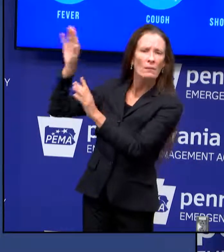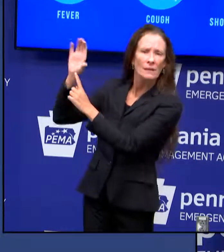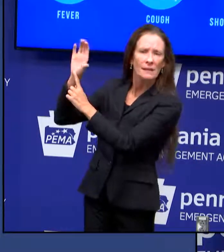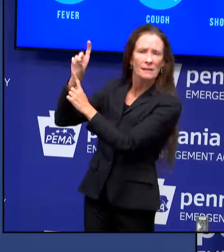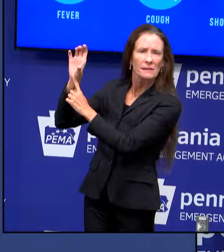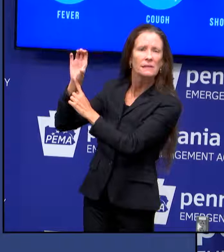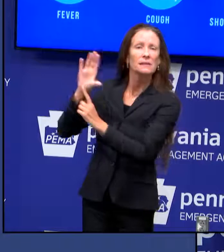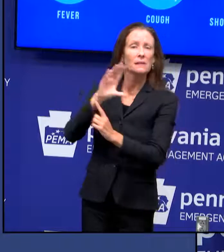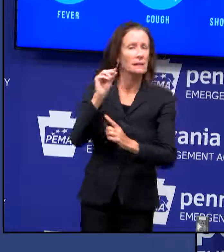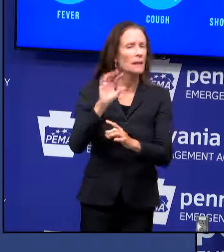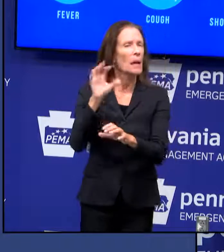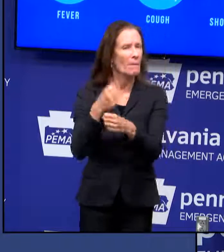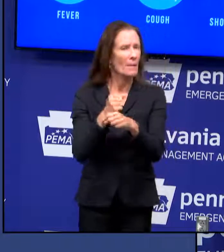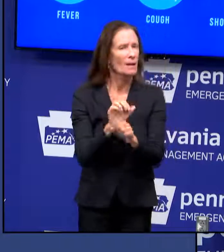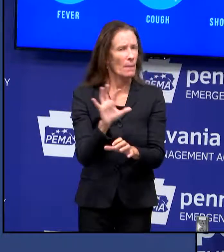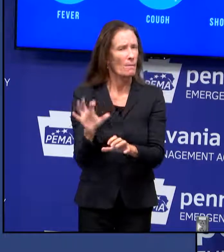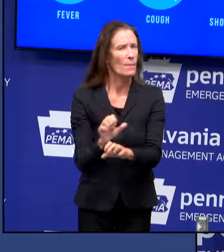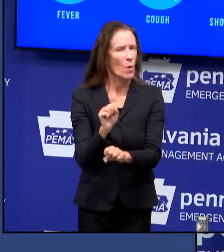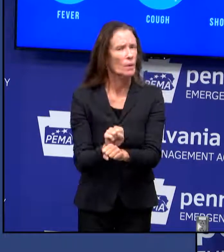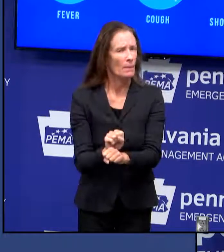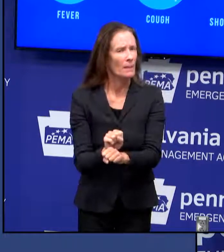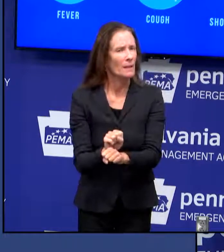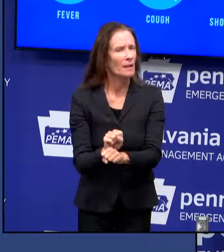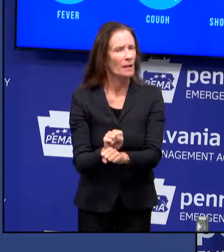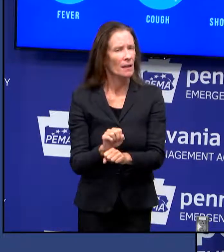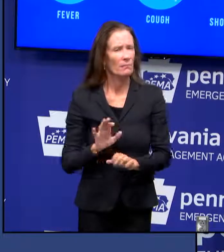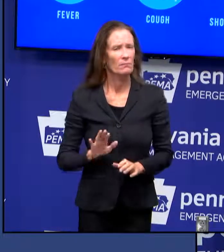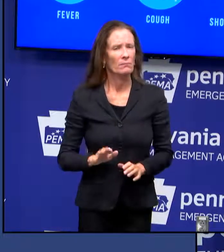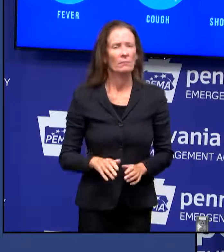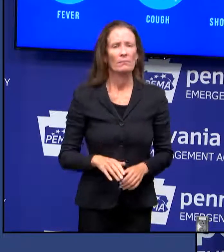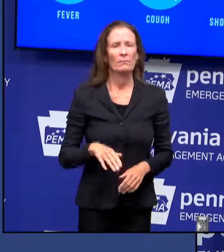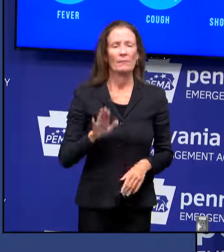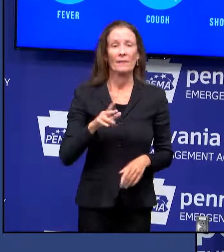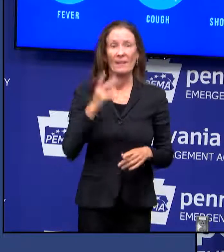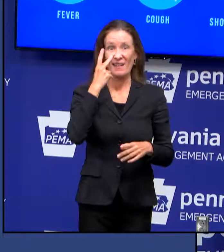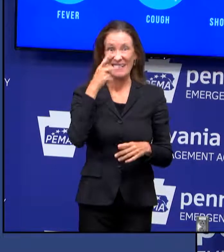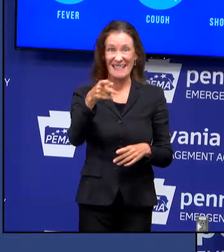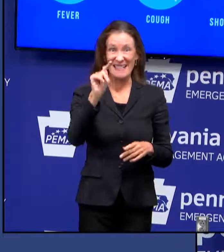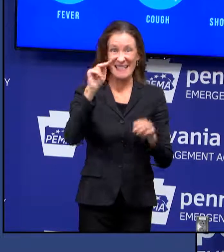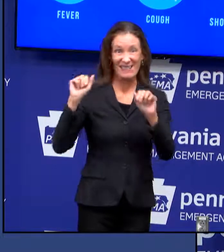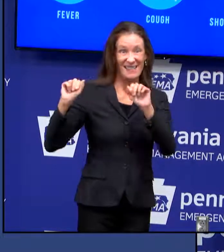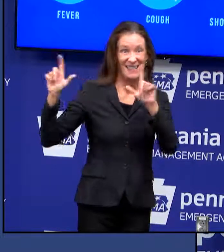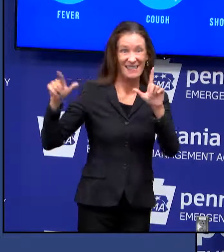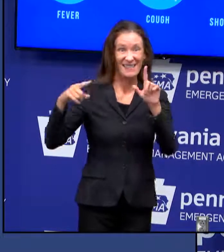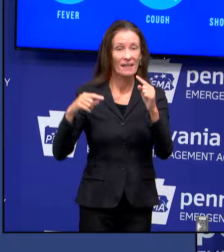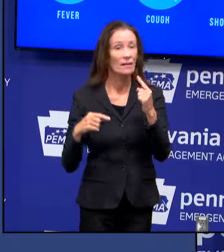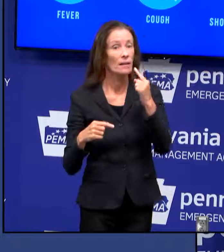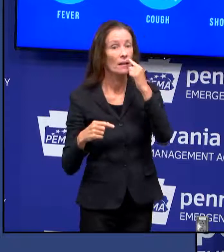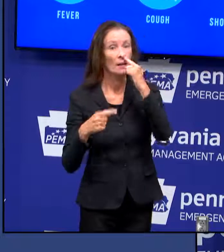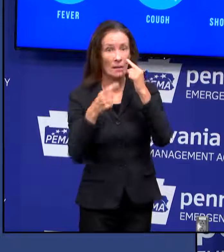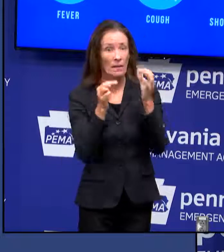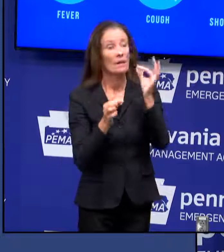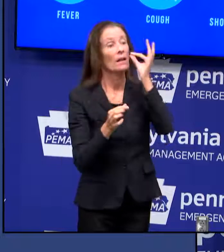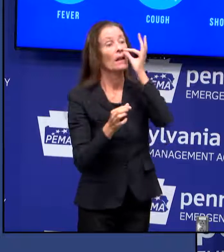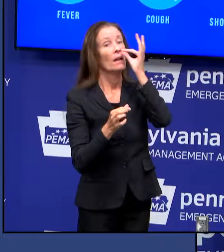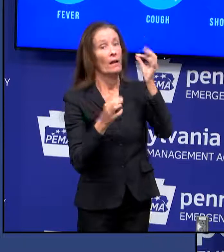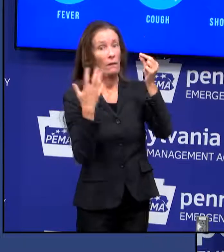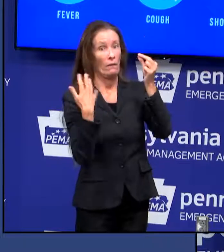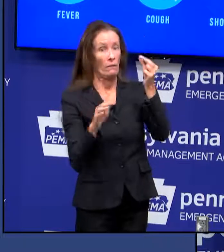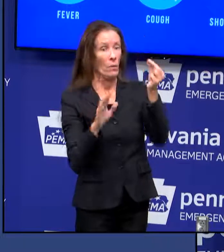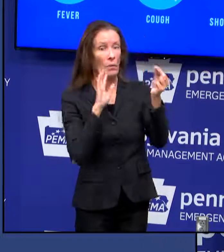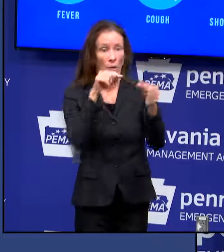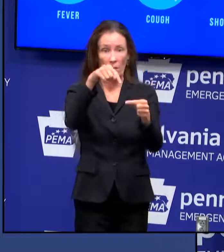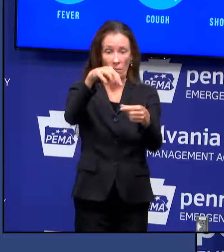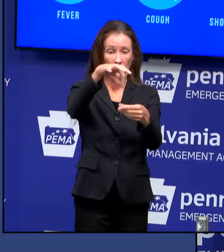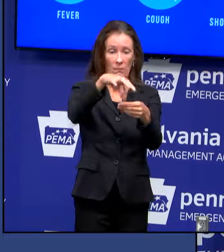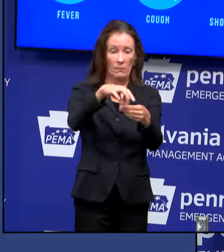testing. After the collection process that you just saw in the video, they process the samples and lastly, deliver the results to those individuals who have